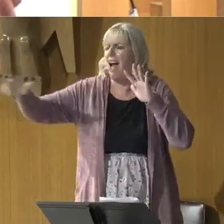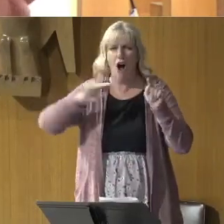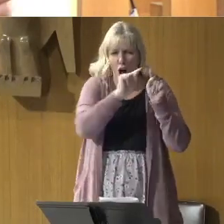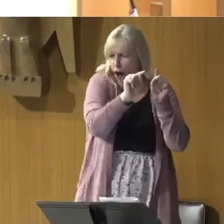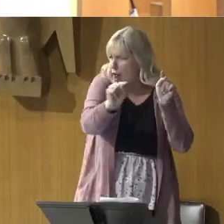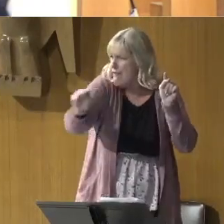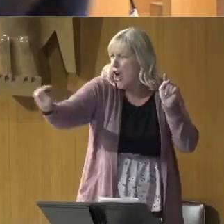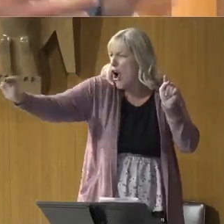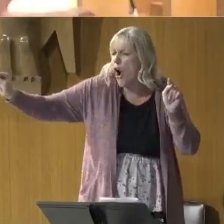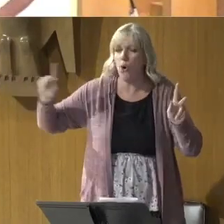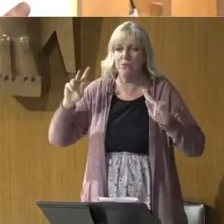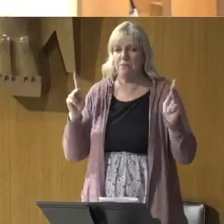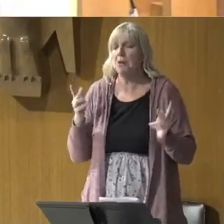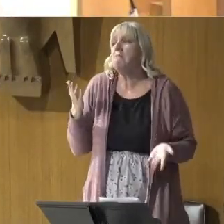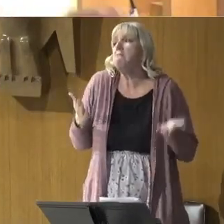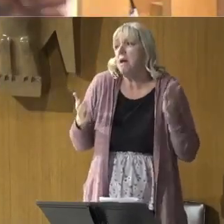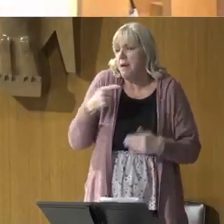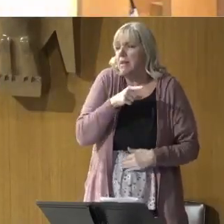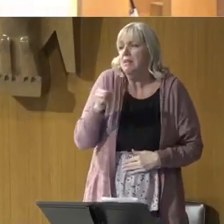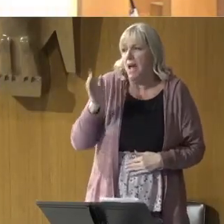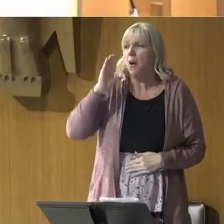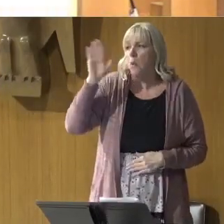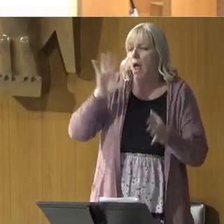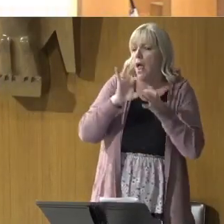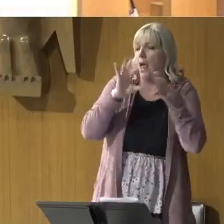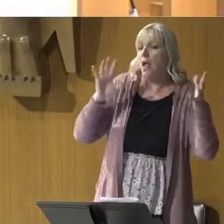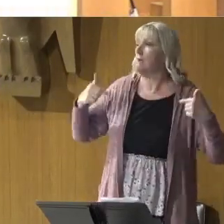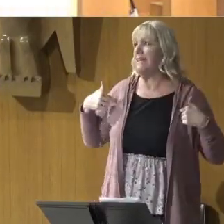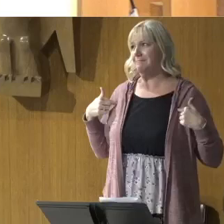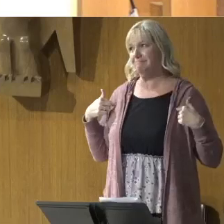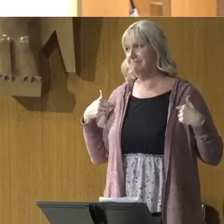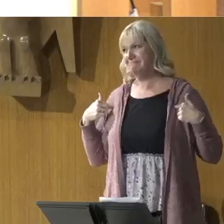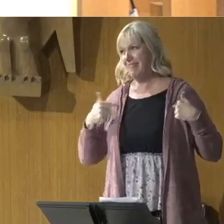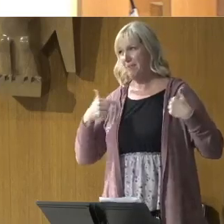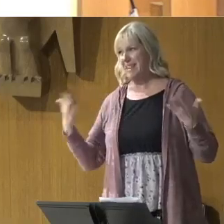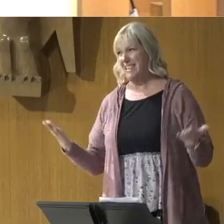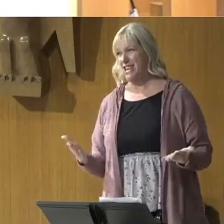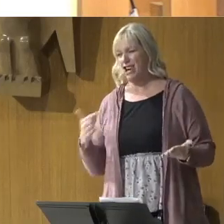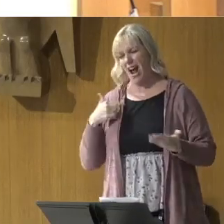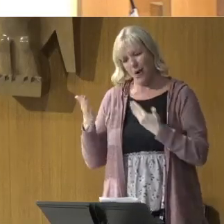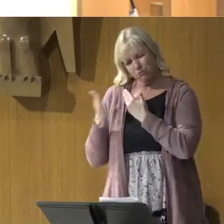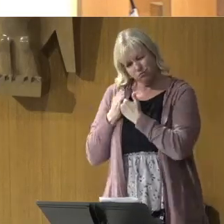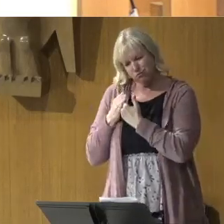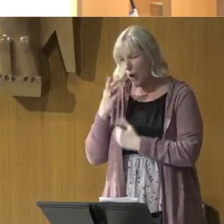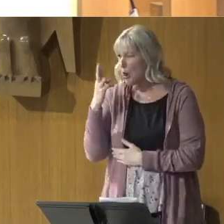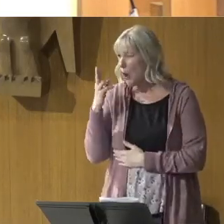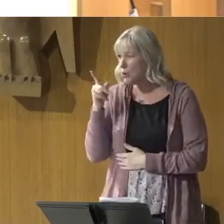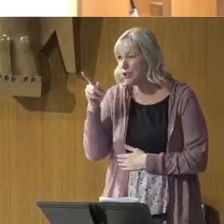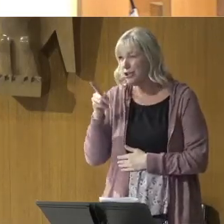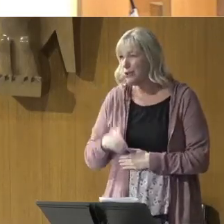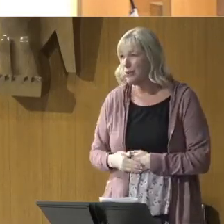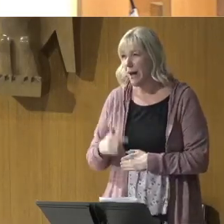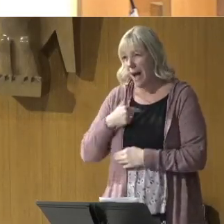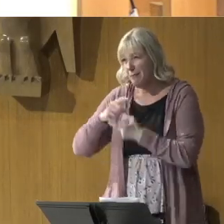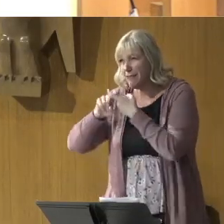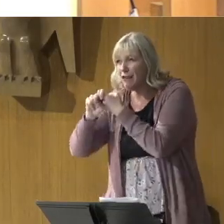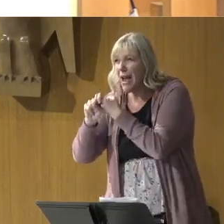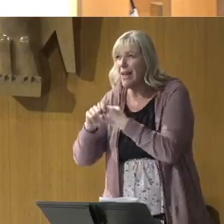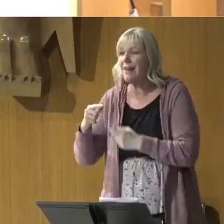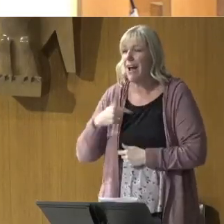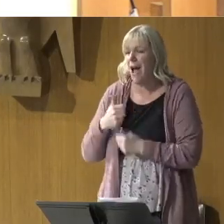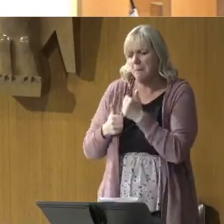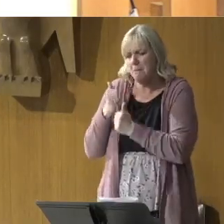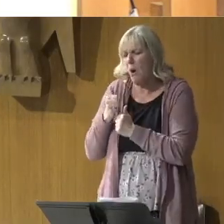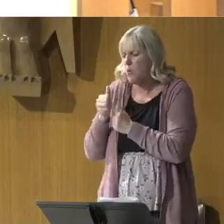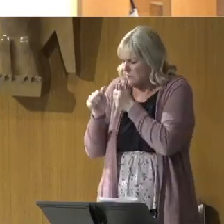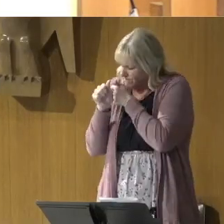Thomas, James, Andrew, they might all fall away, but not me, Jesus. I'm your closest disciple. I'm your friend. I'm your most